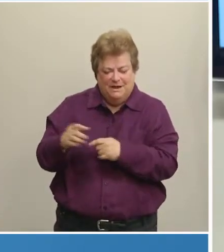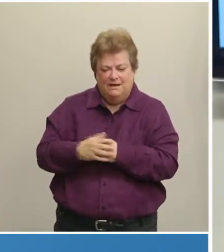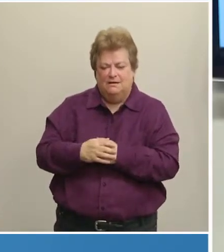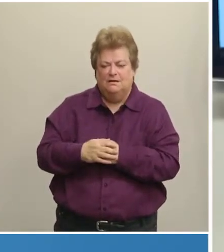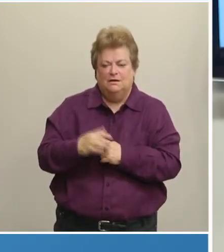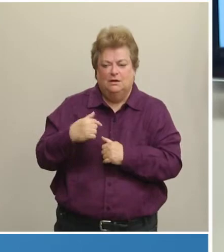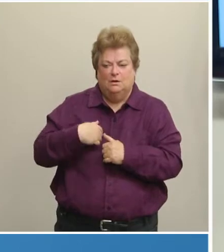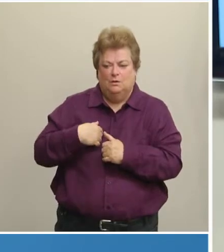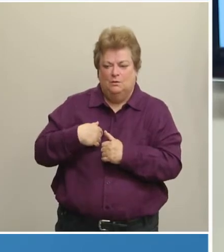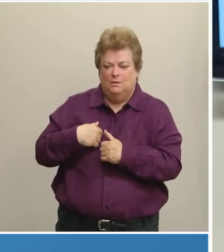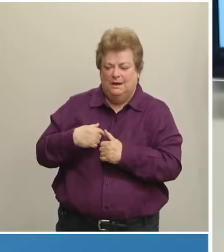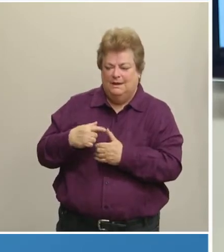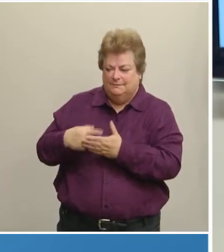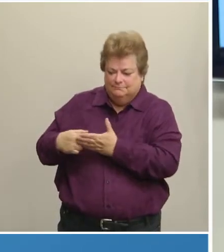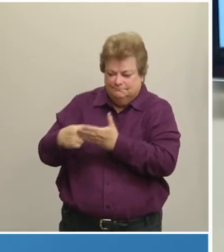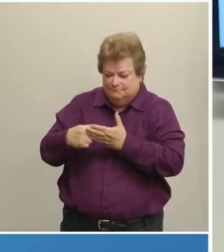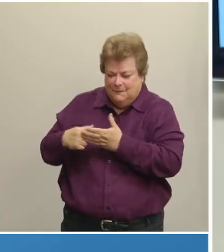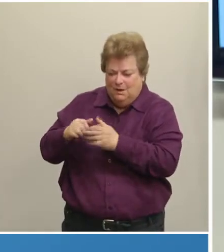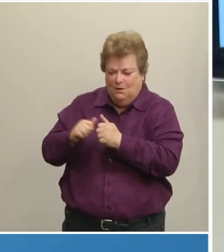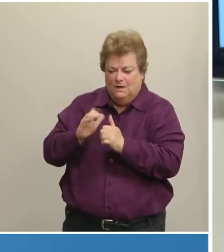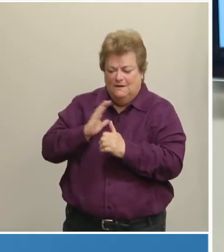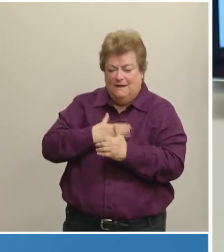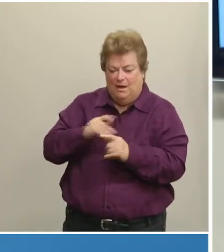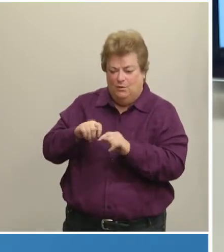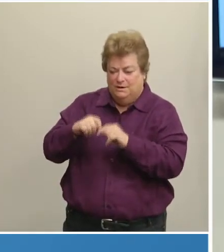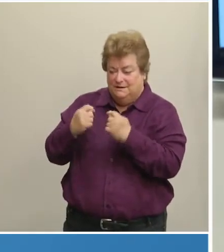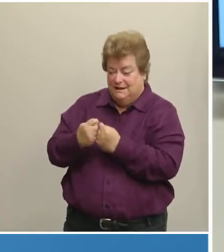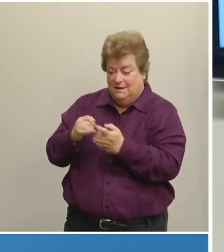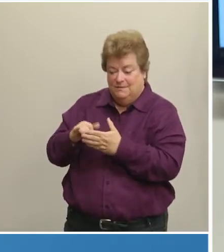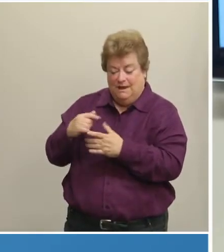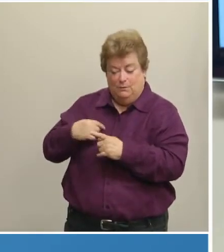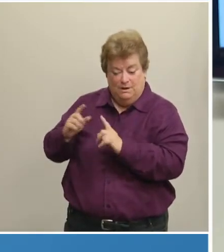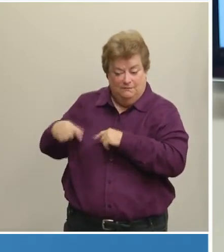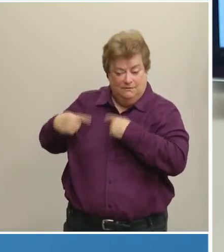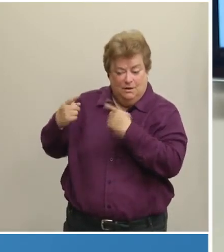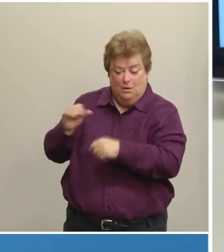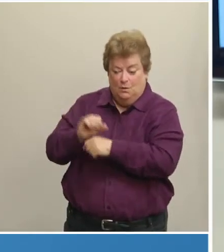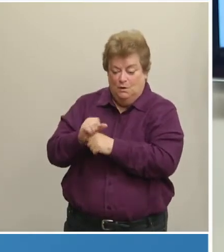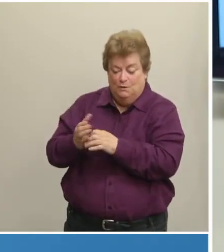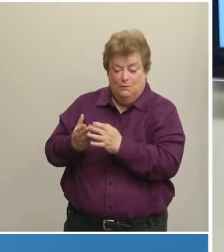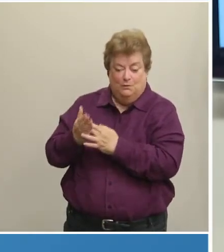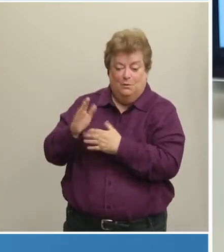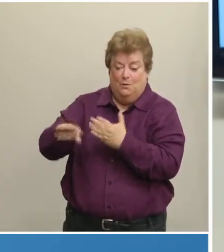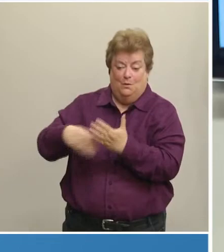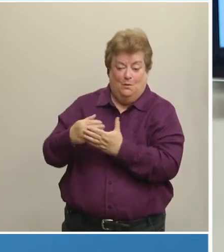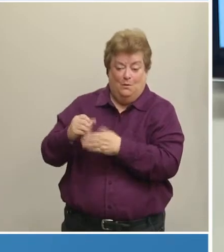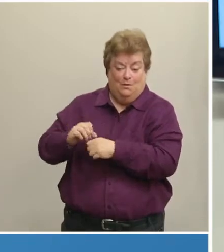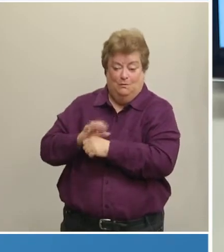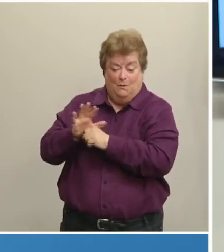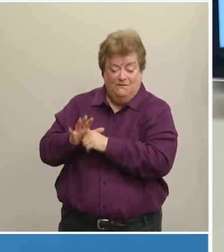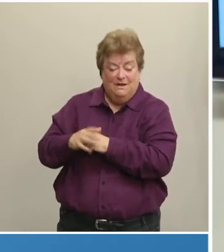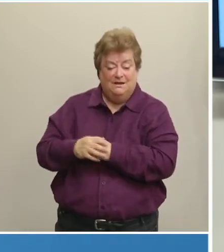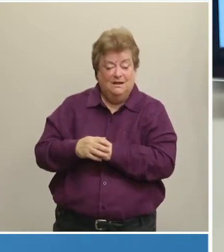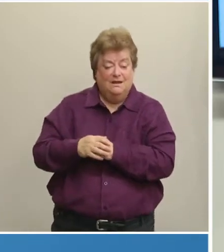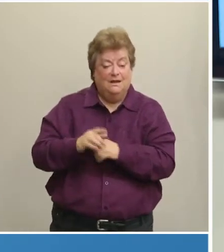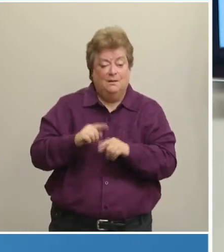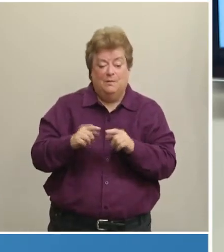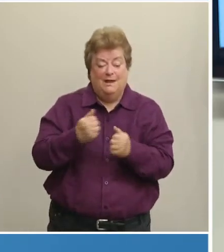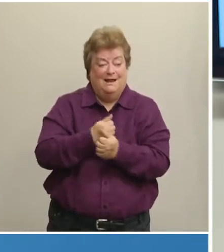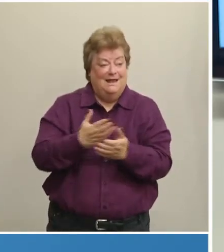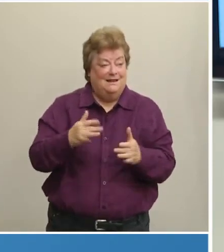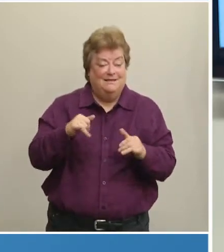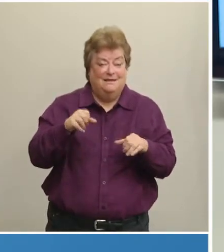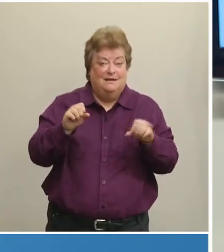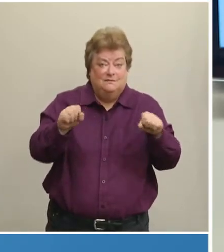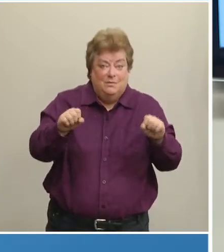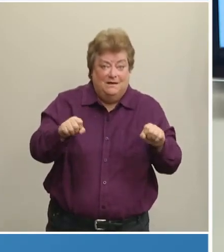consulting with our team that we've worked with all along throughout the pandemic. But I think, anything is